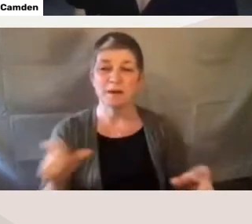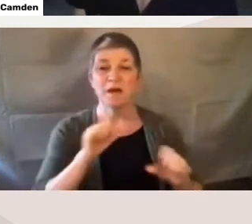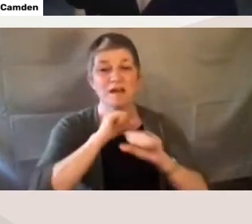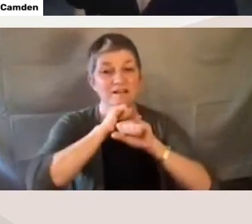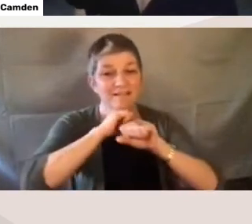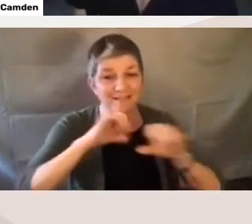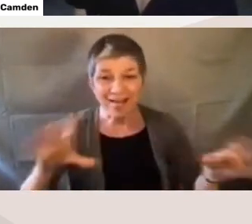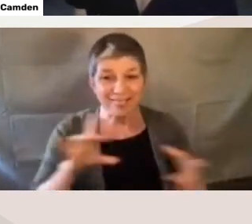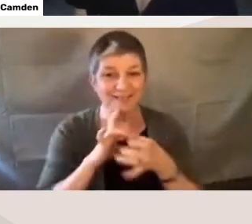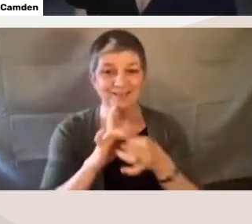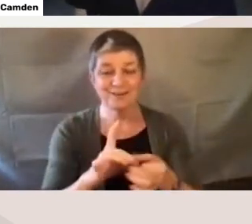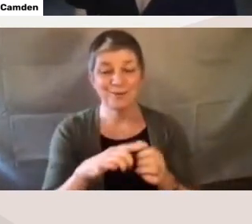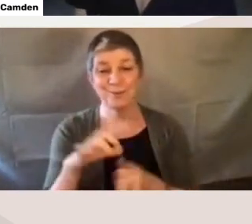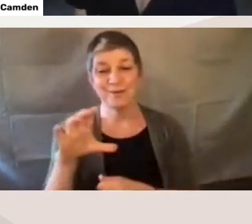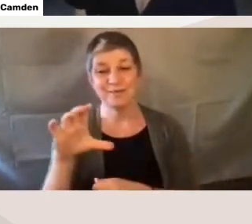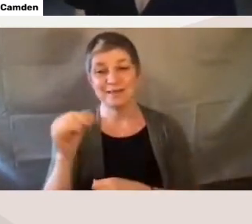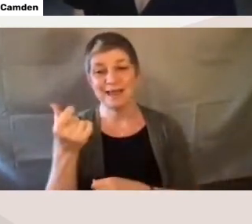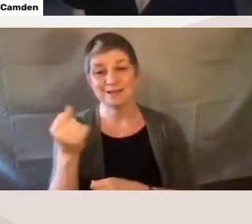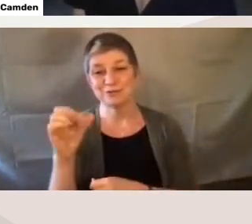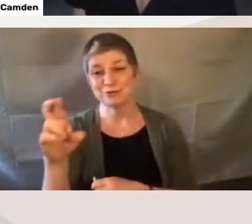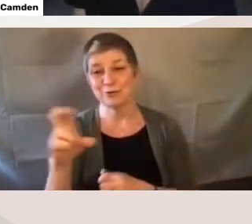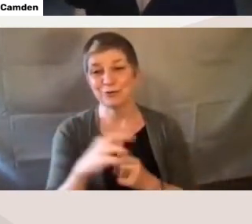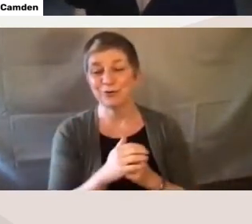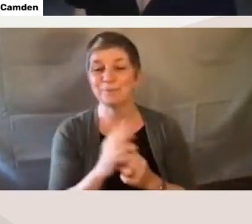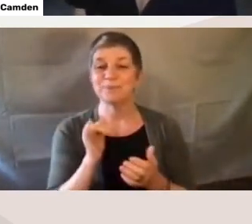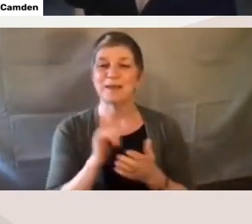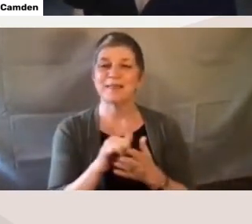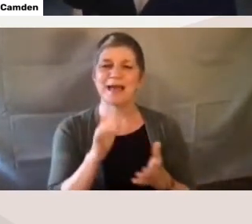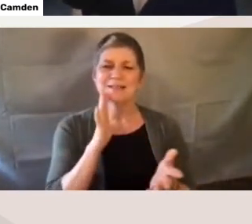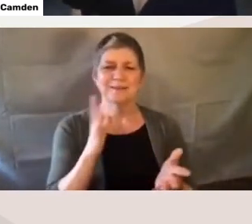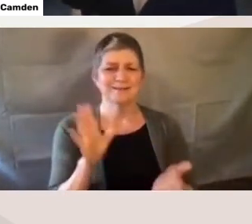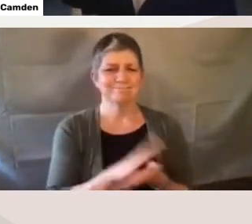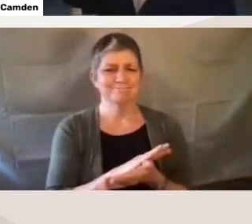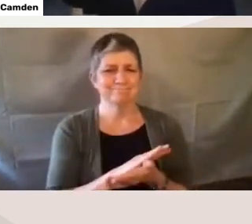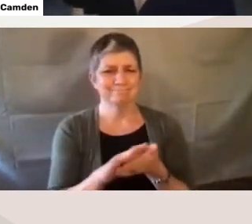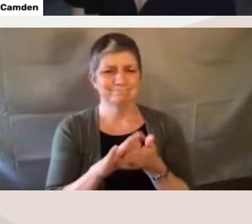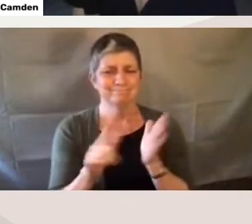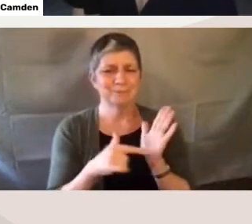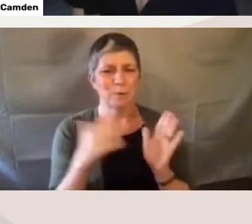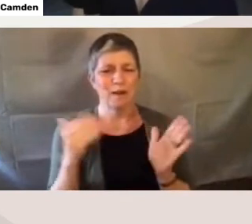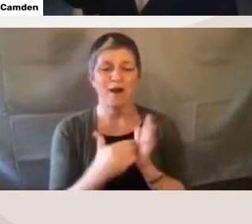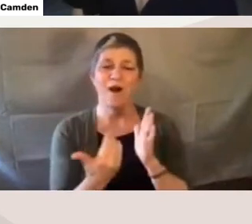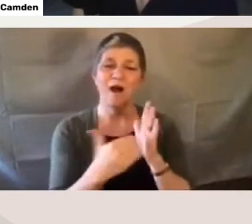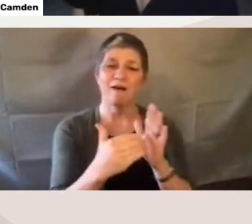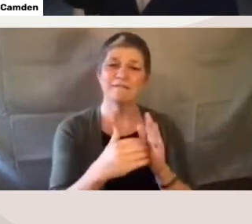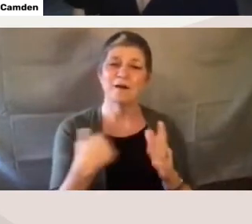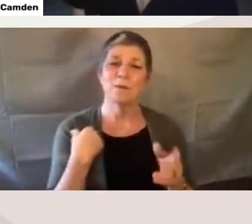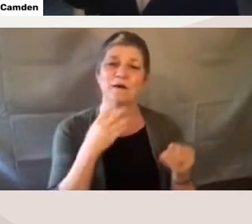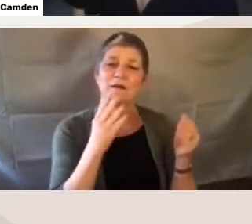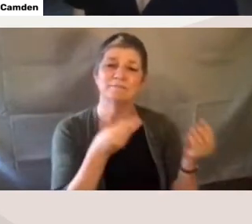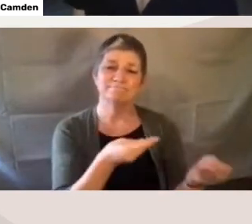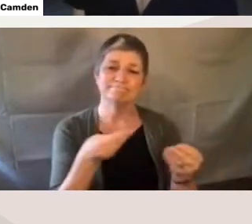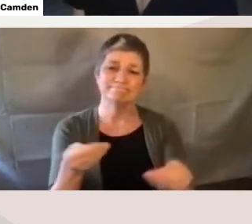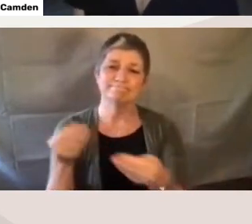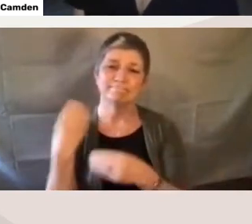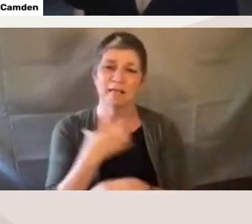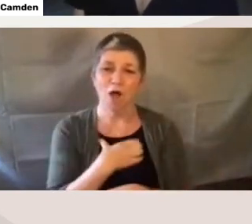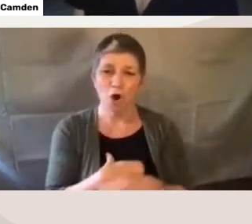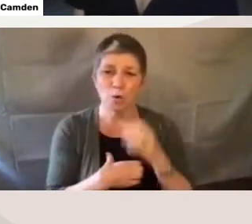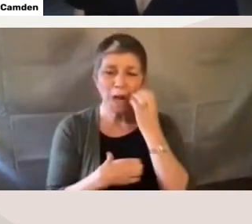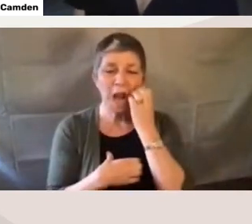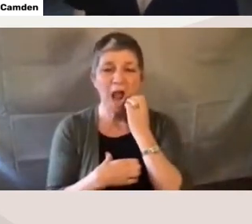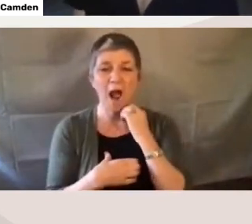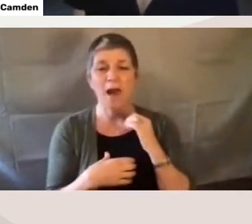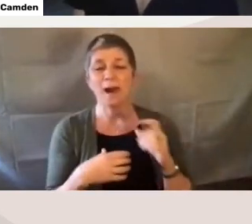do with cancer. And that's been a breath of fresh air sometimes. A lot of times we're doing a lot of feeding of the hungry.